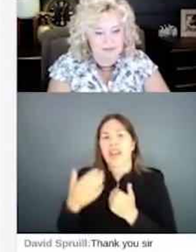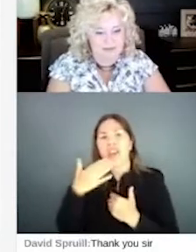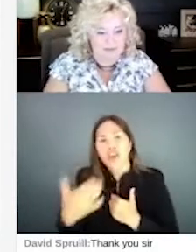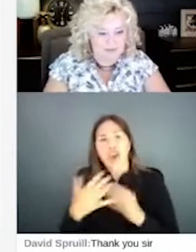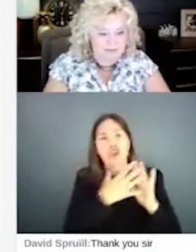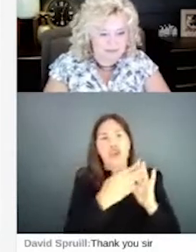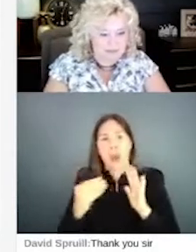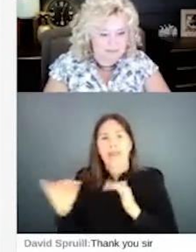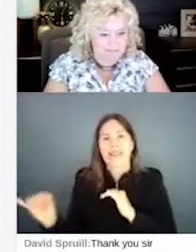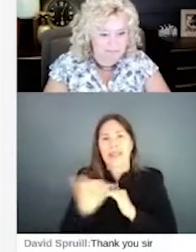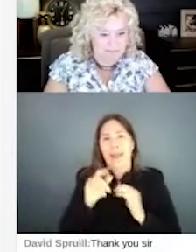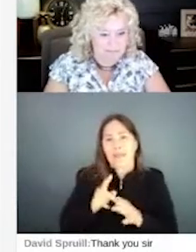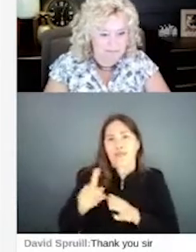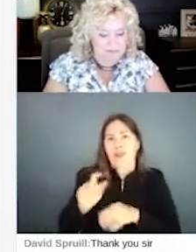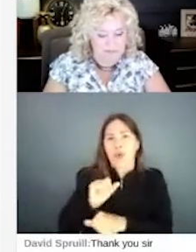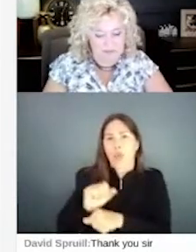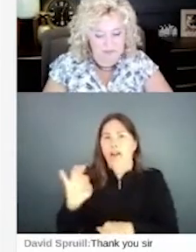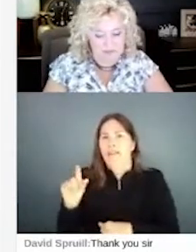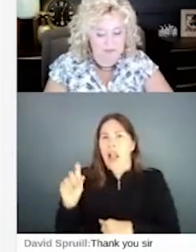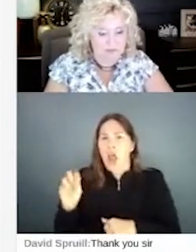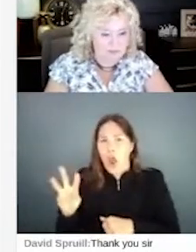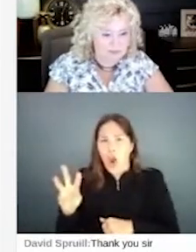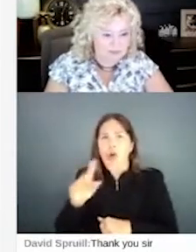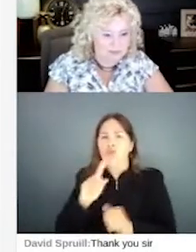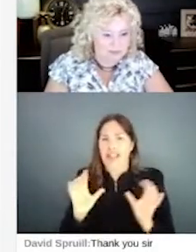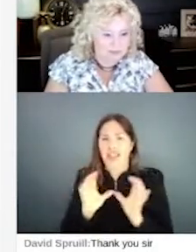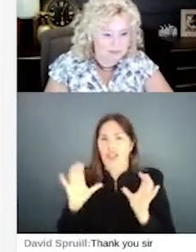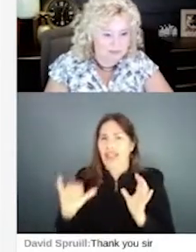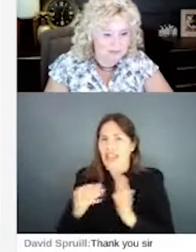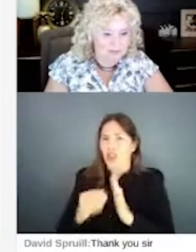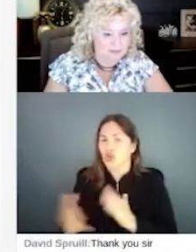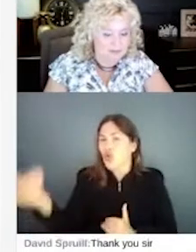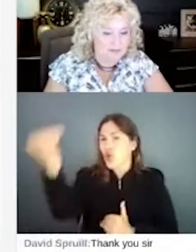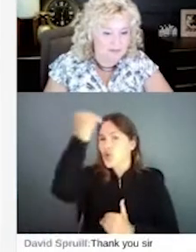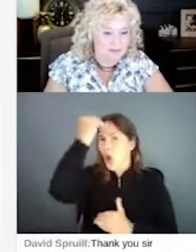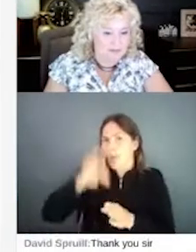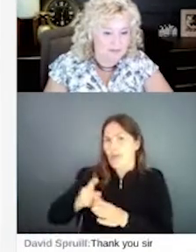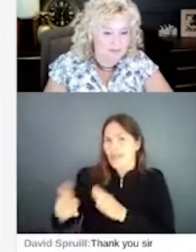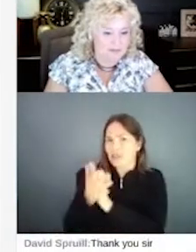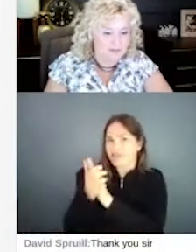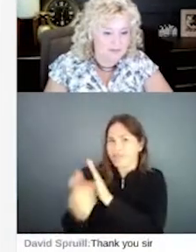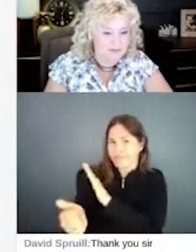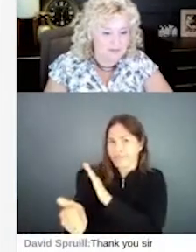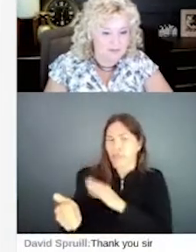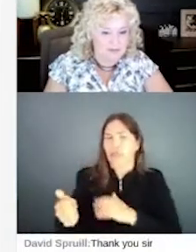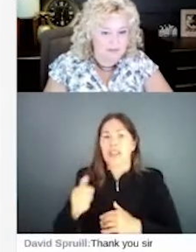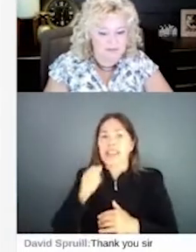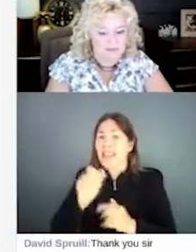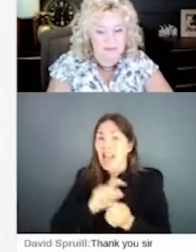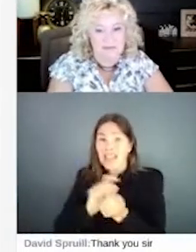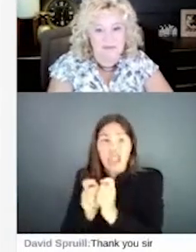a professional's workflow. And they really certify that students know professional level skills. This isn't a change